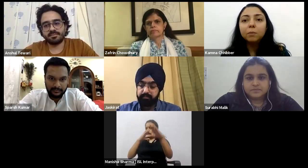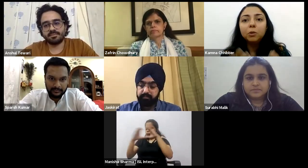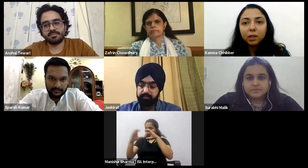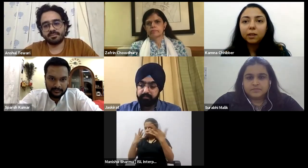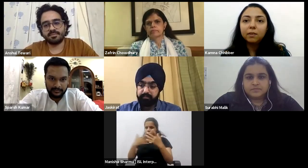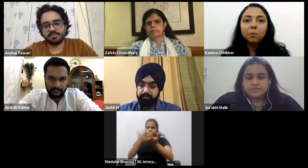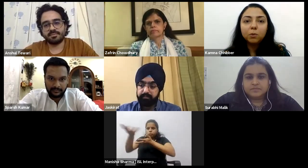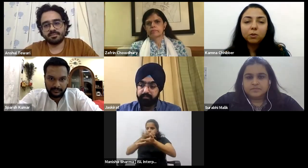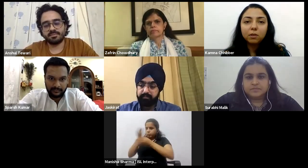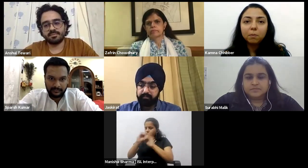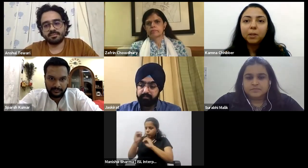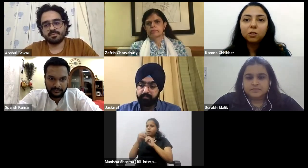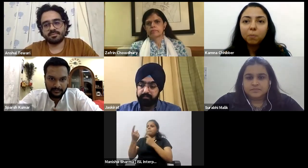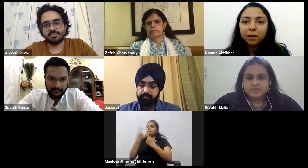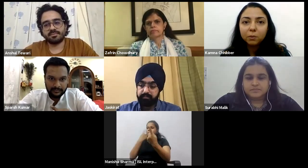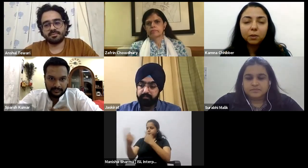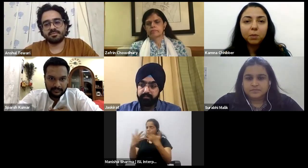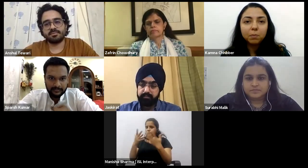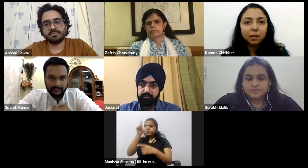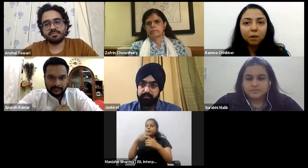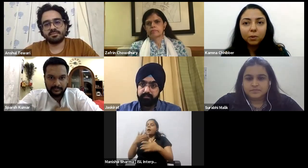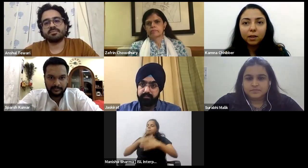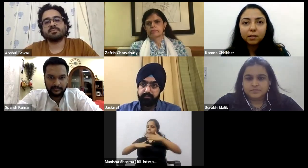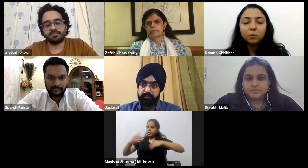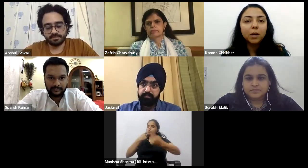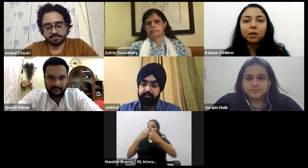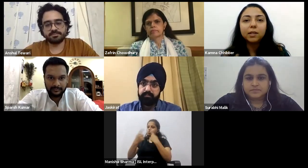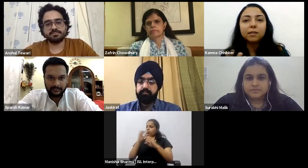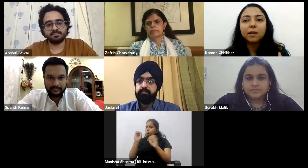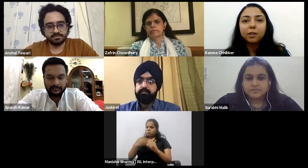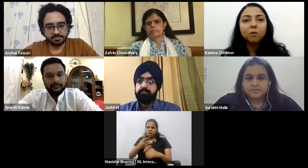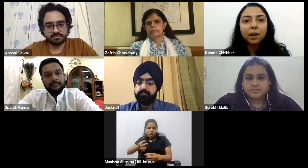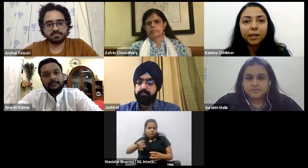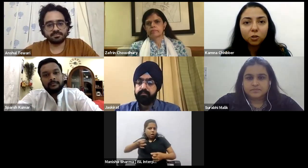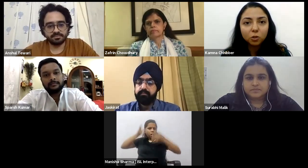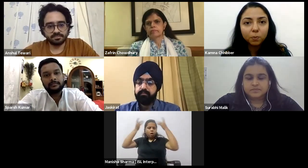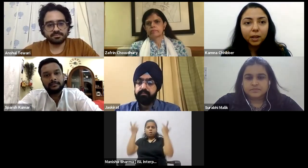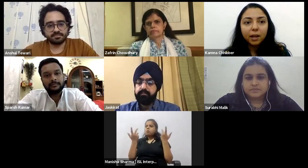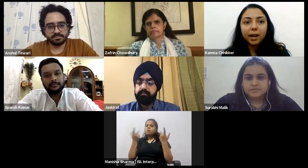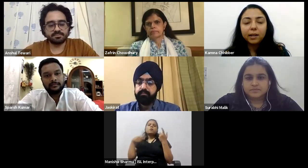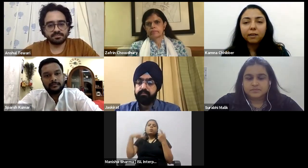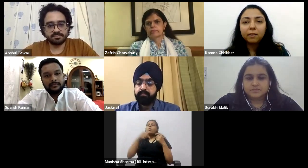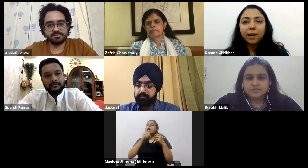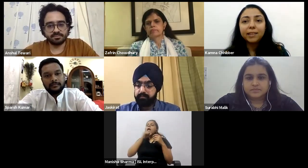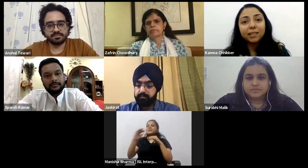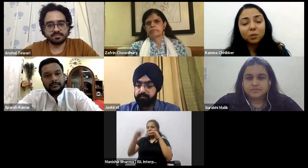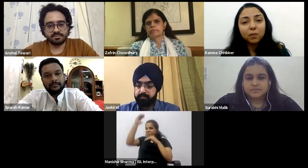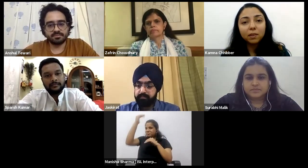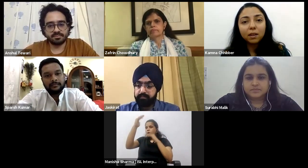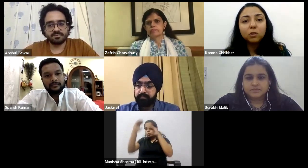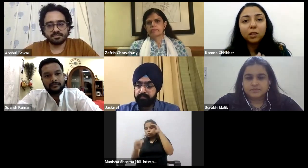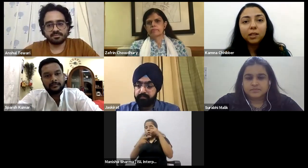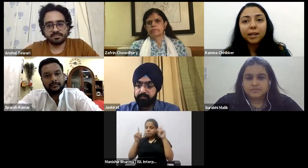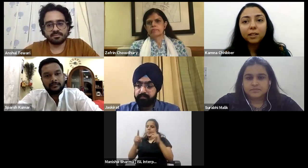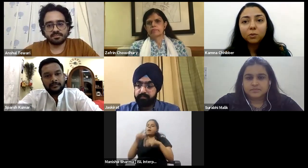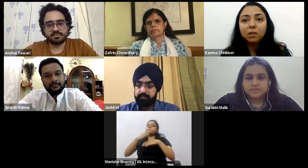and communicate in the most patient manner with the people around us who are not necessarily of our age group. And I think that's the one thing